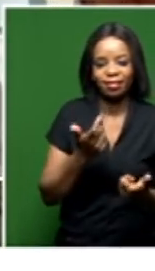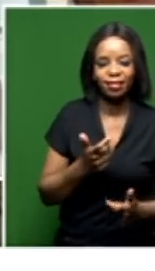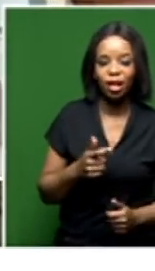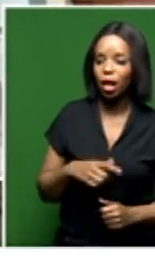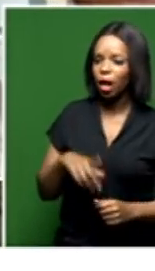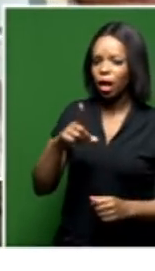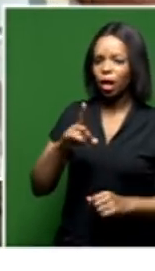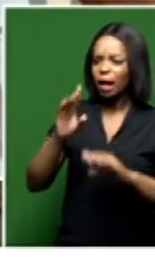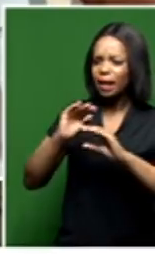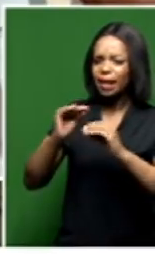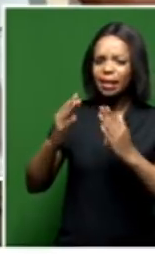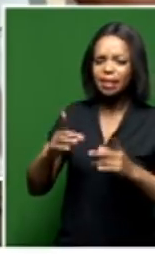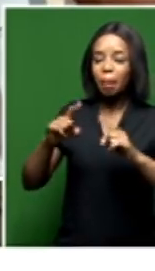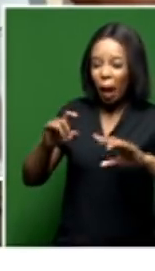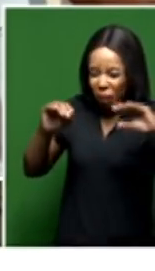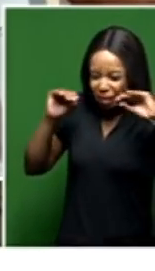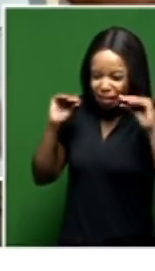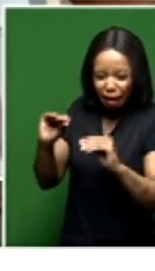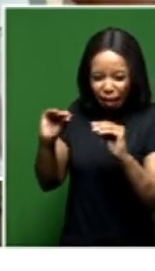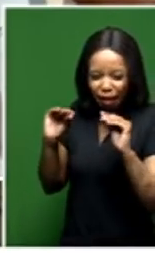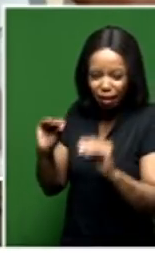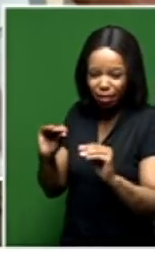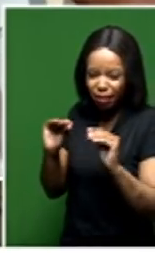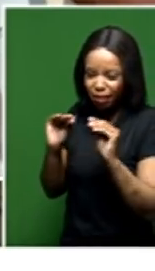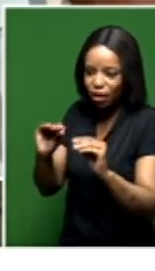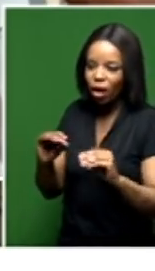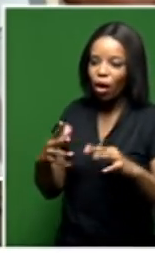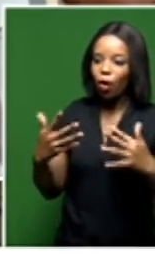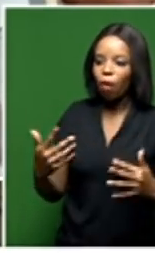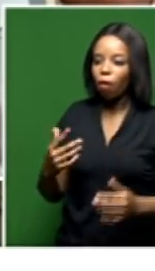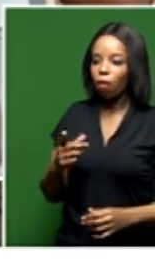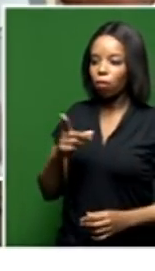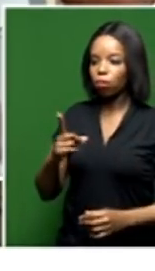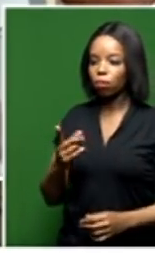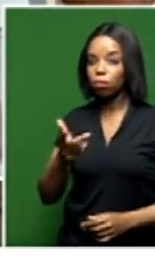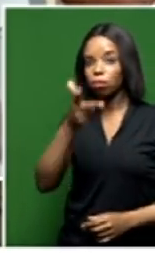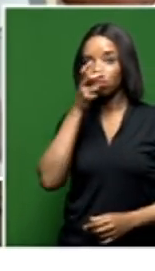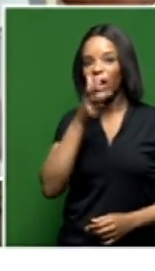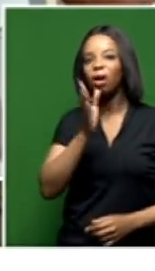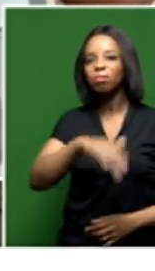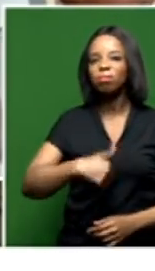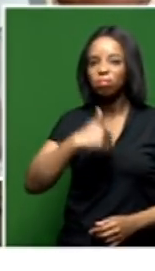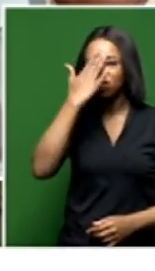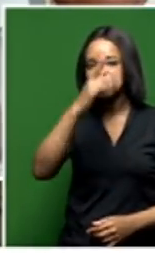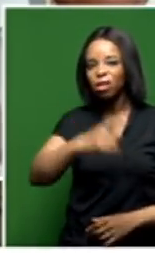Do they have to do a lot of teaching, or are you just those kids like the teacher says something and you're like, I got it?